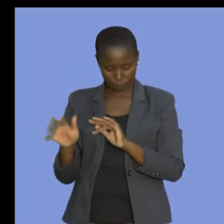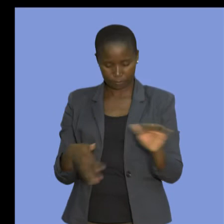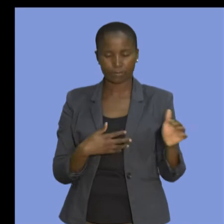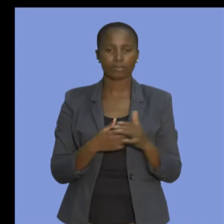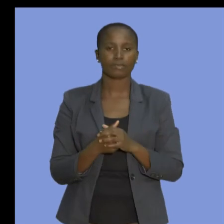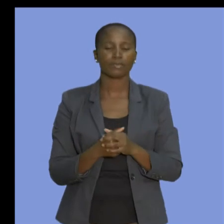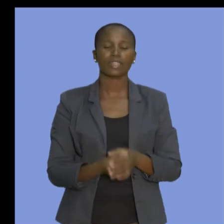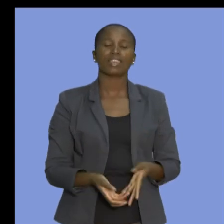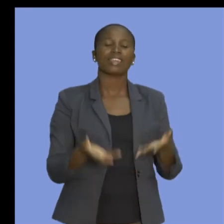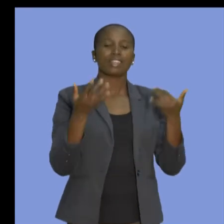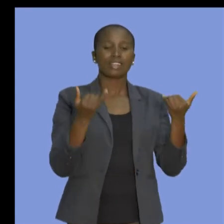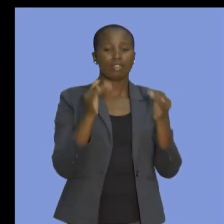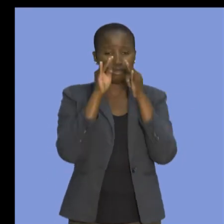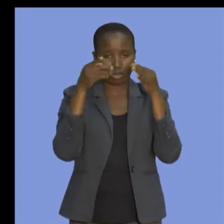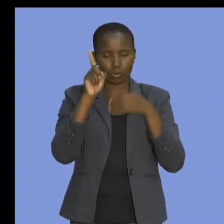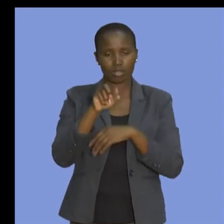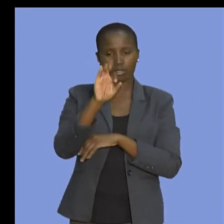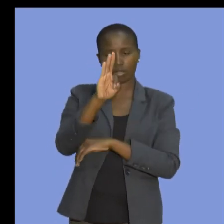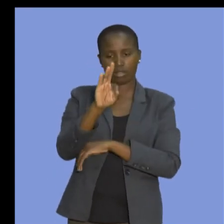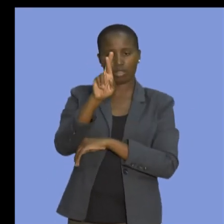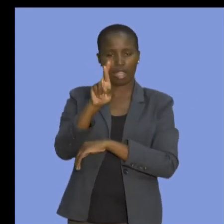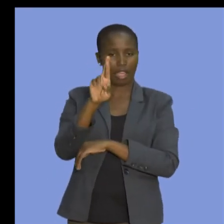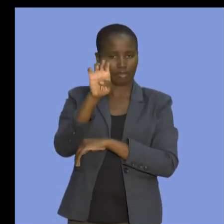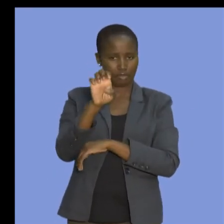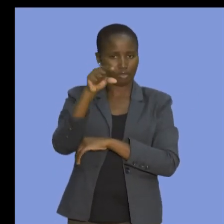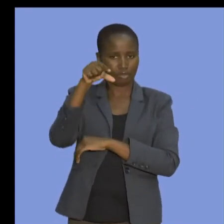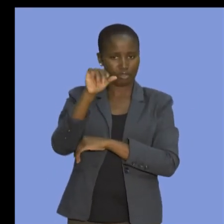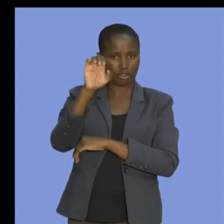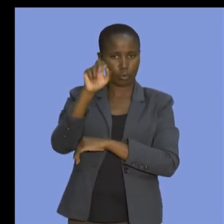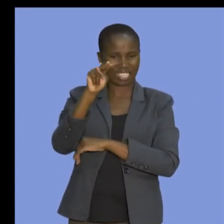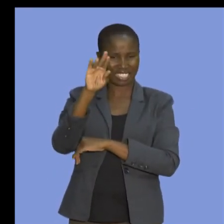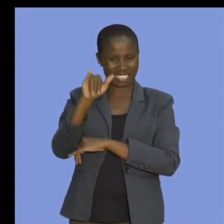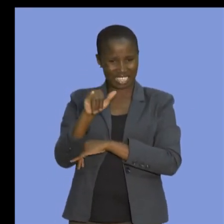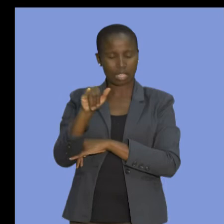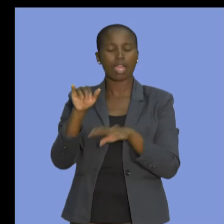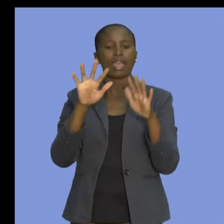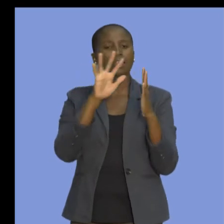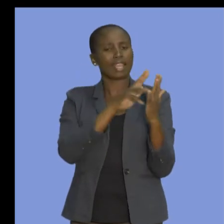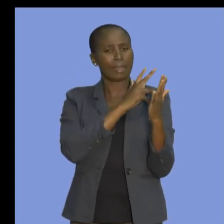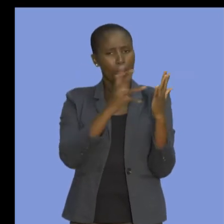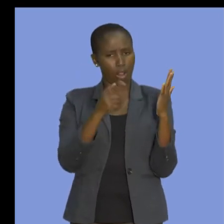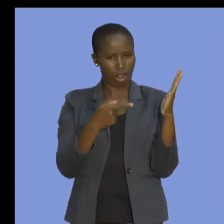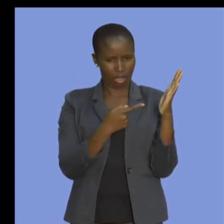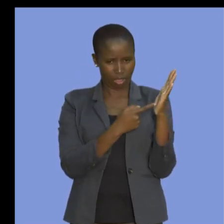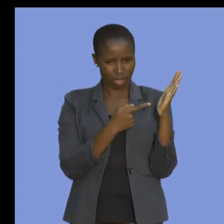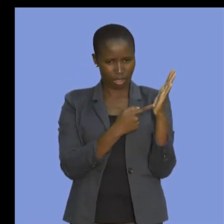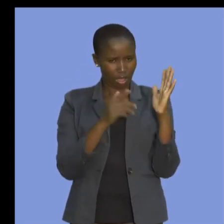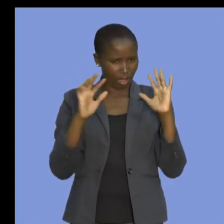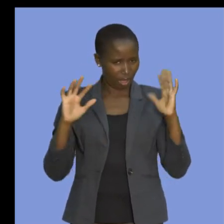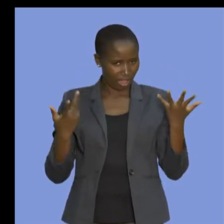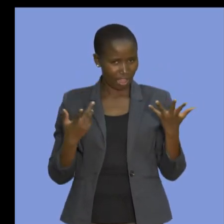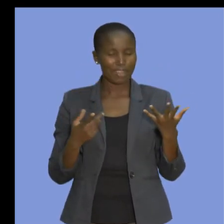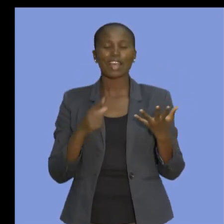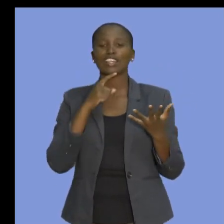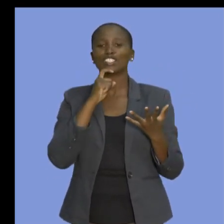What are frequency table? Frequency table is used to organize raw data into